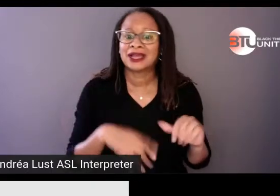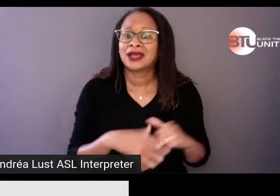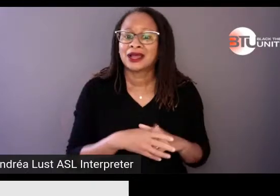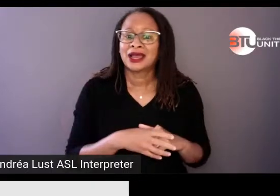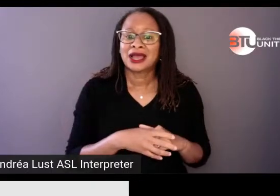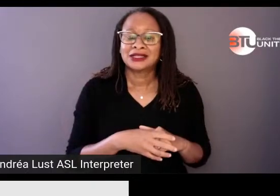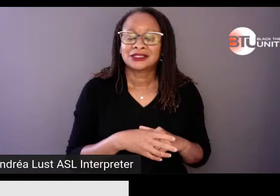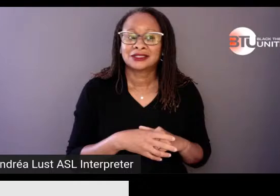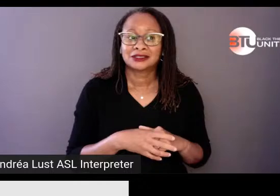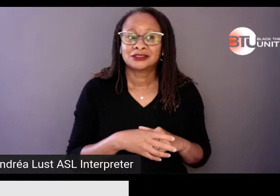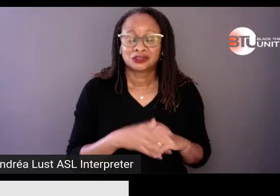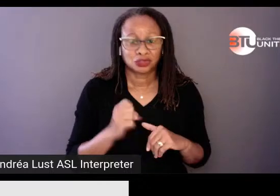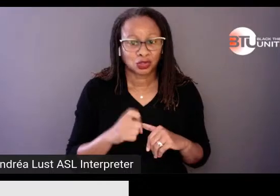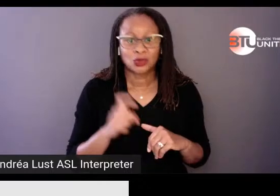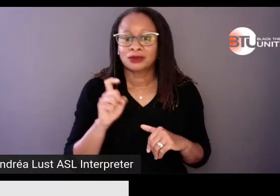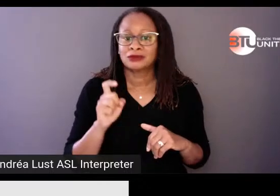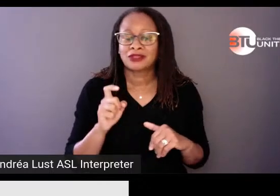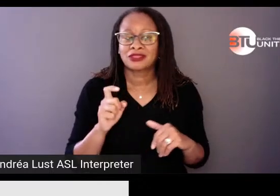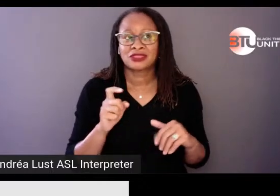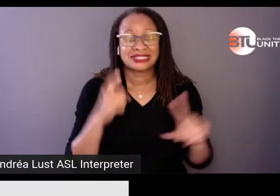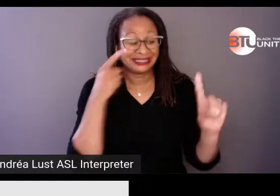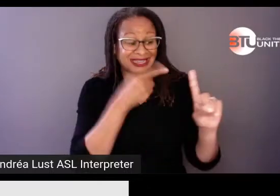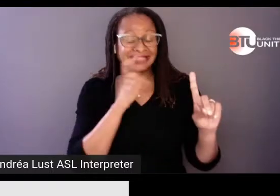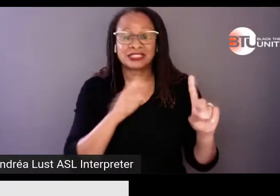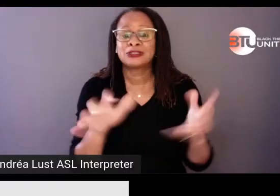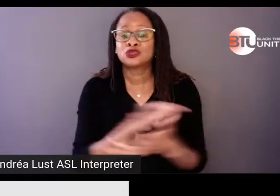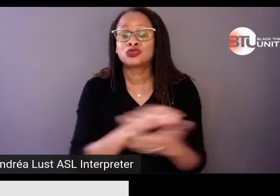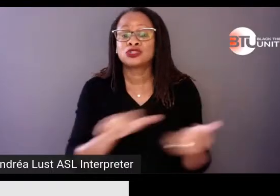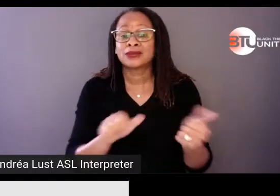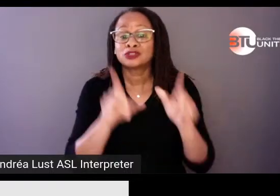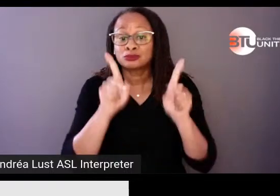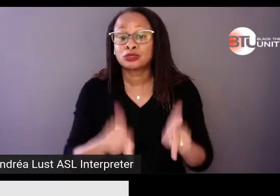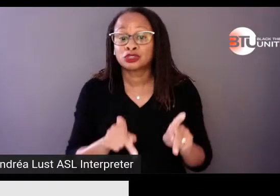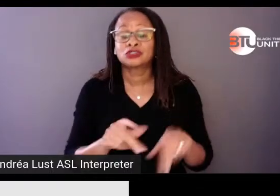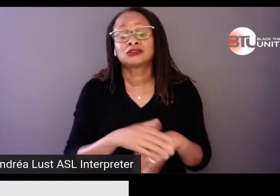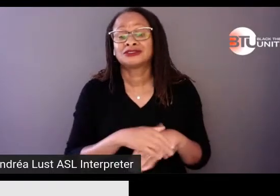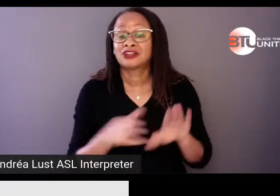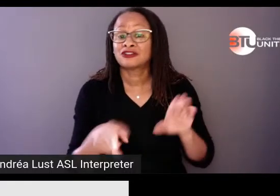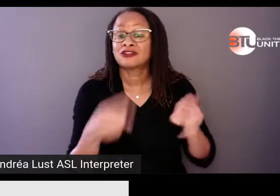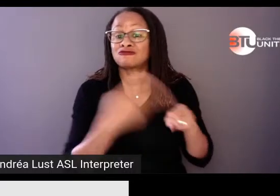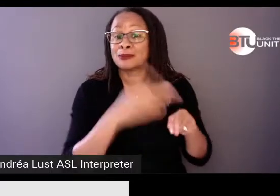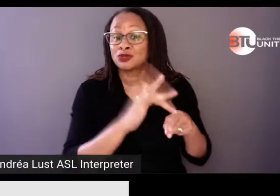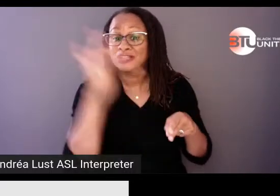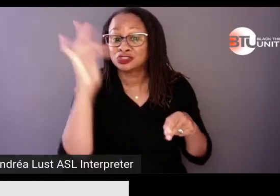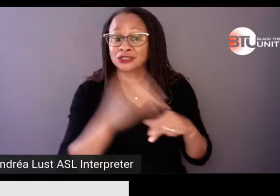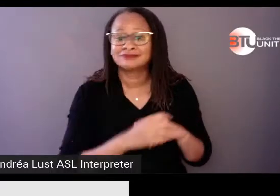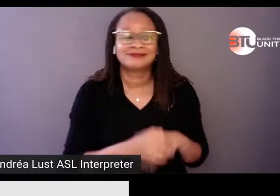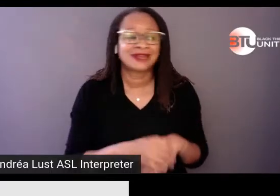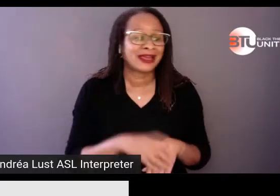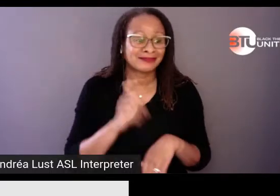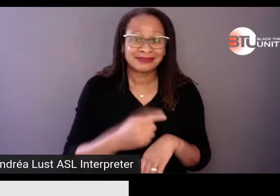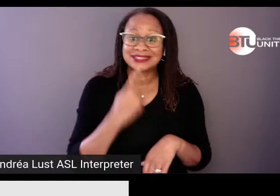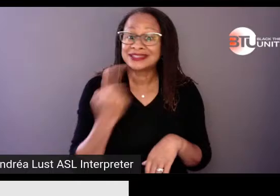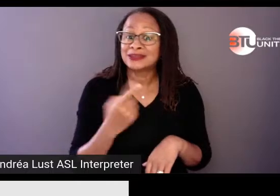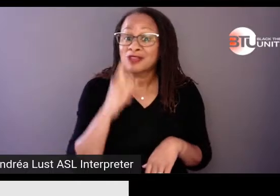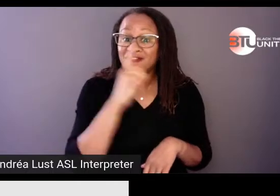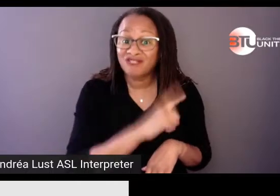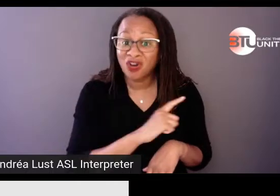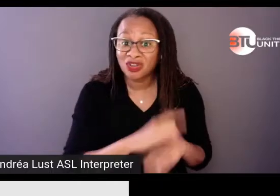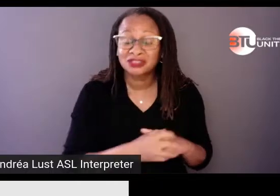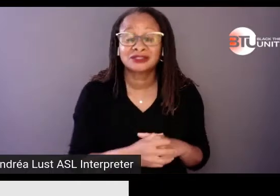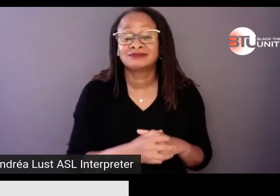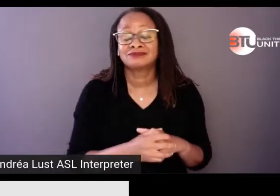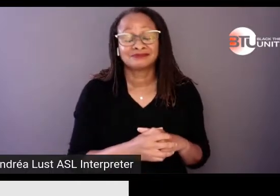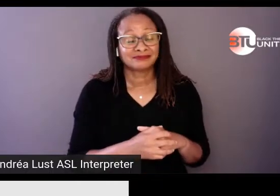ill intent to damage someone's reputation. They have to say something false, and a certain opinion,